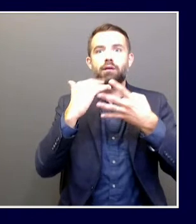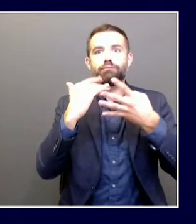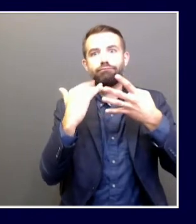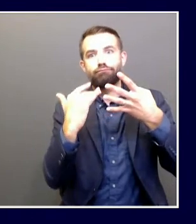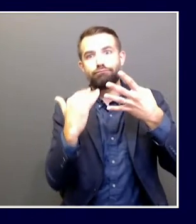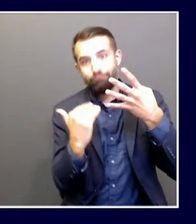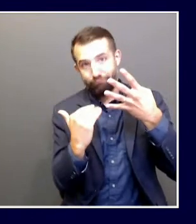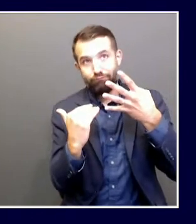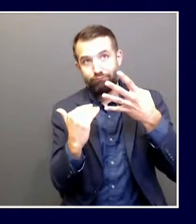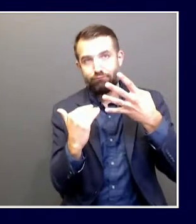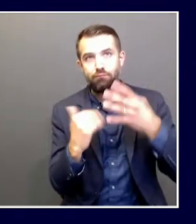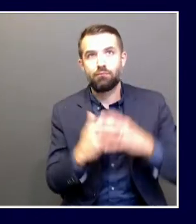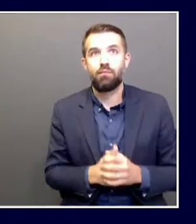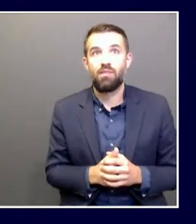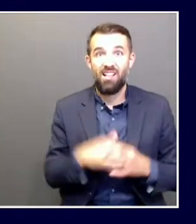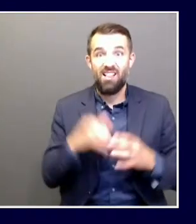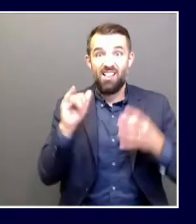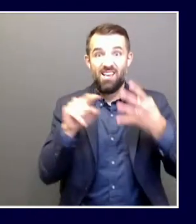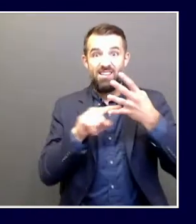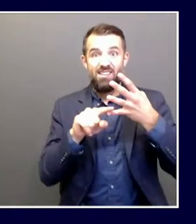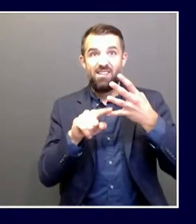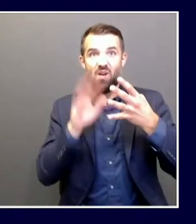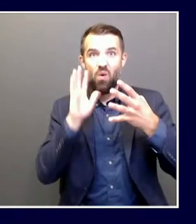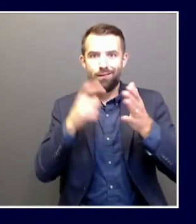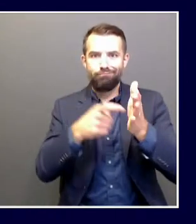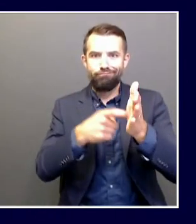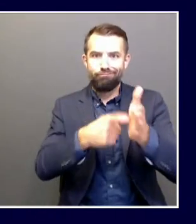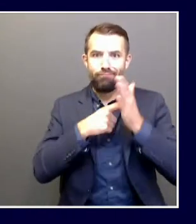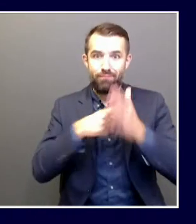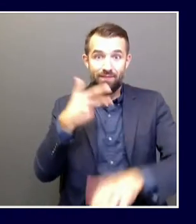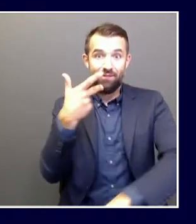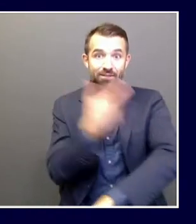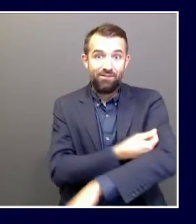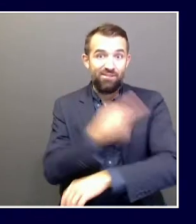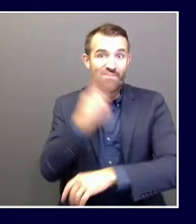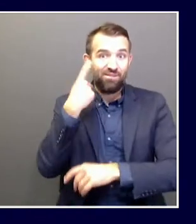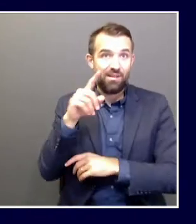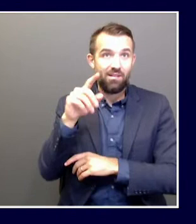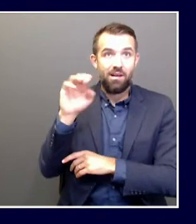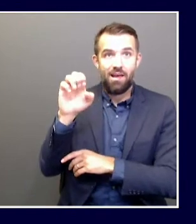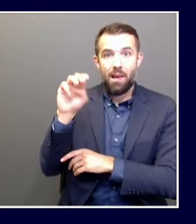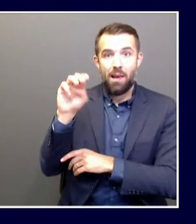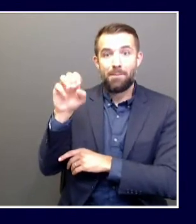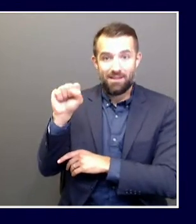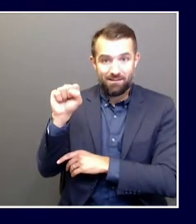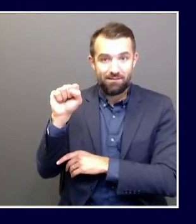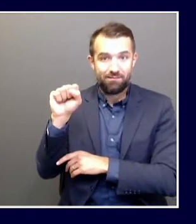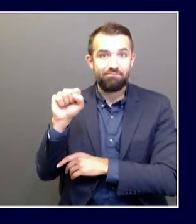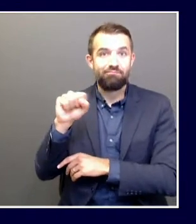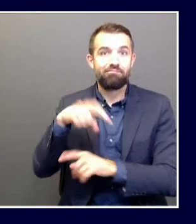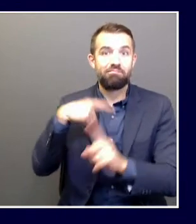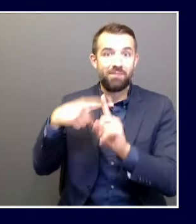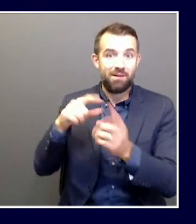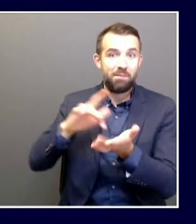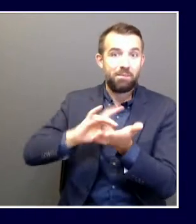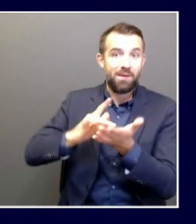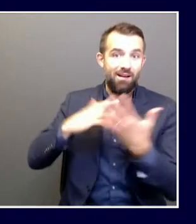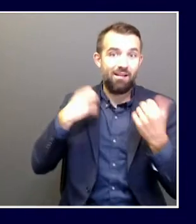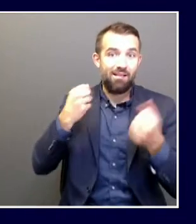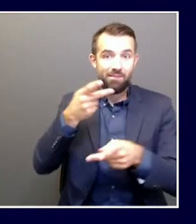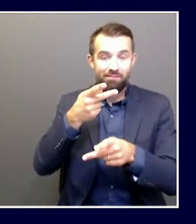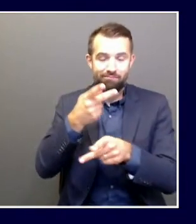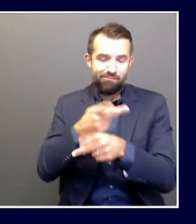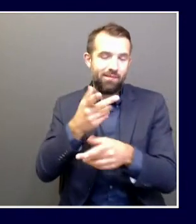workers. The vaccination rates for EMS workers aren't in the state dashboard. Do you know what's the latest number or figure you